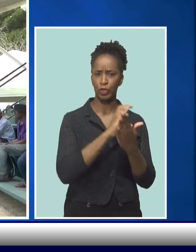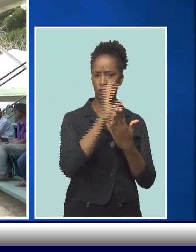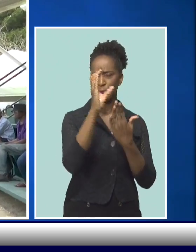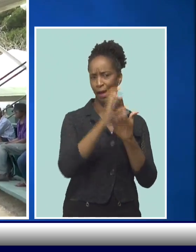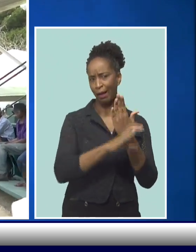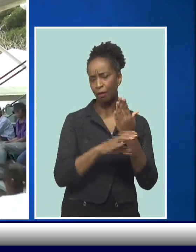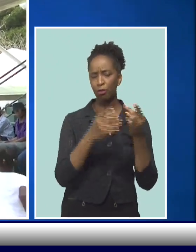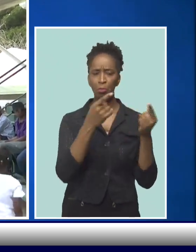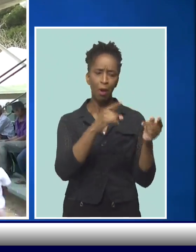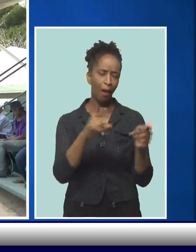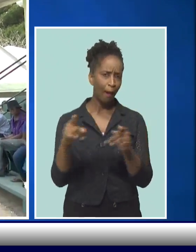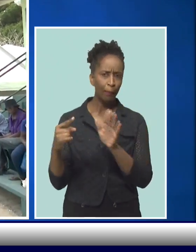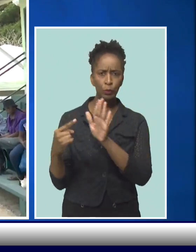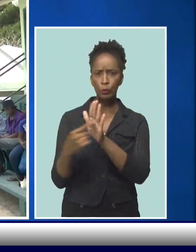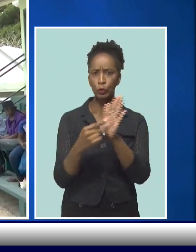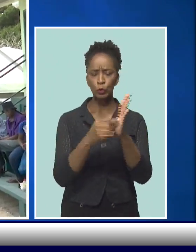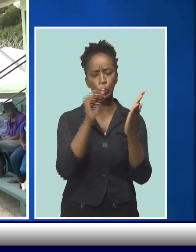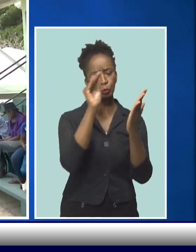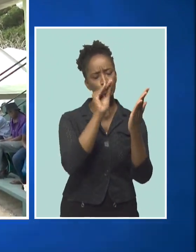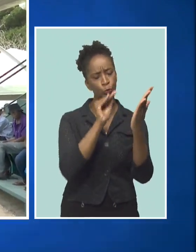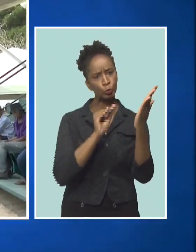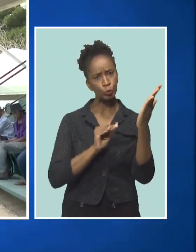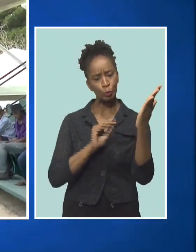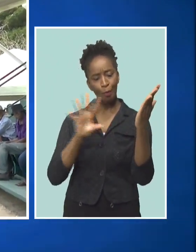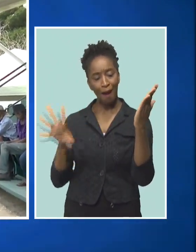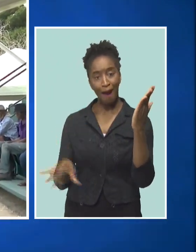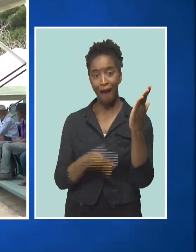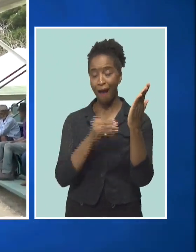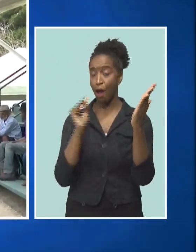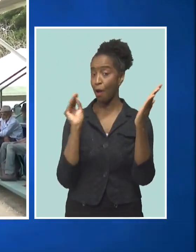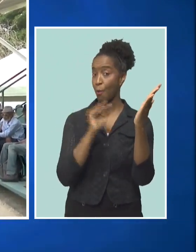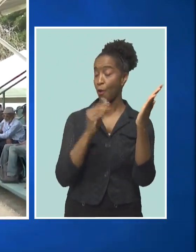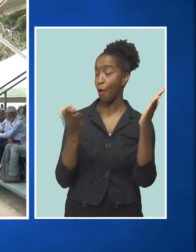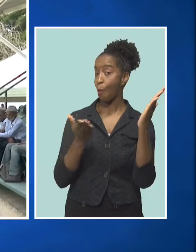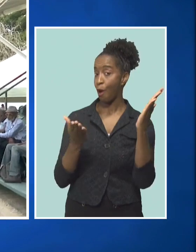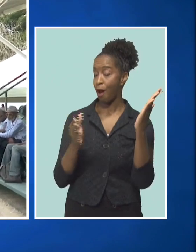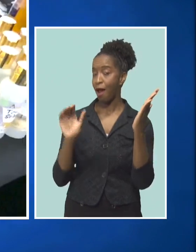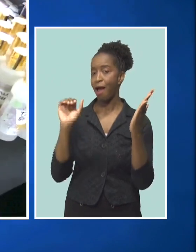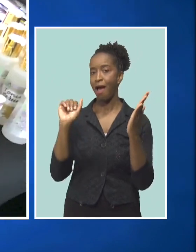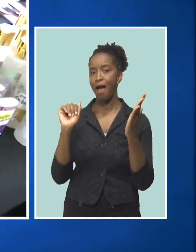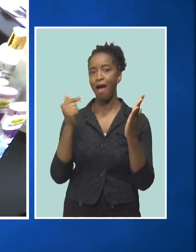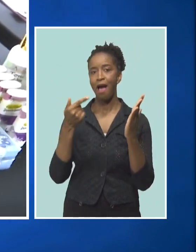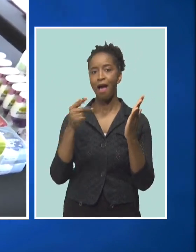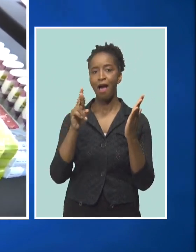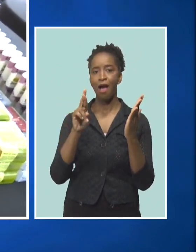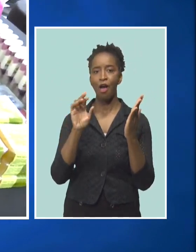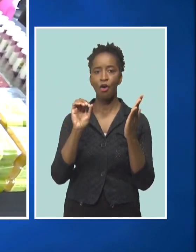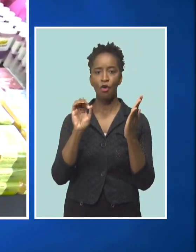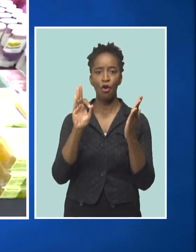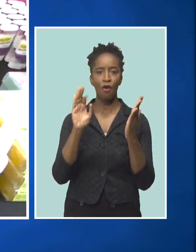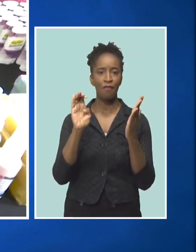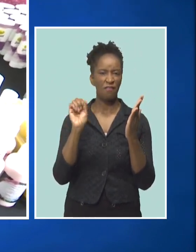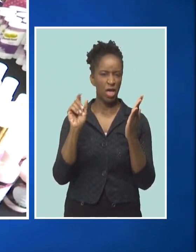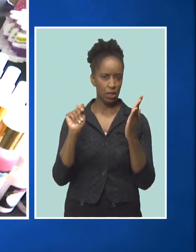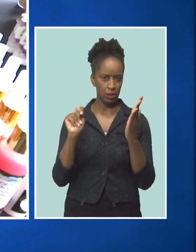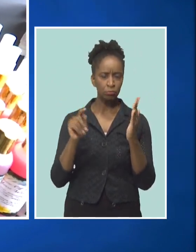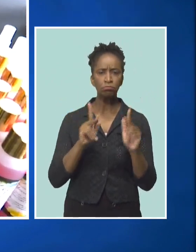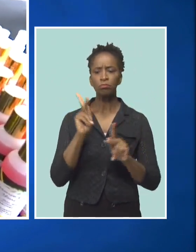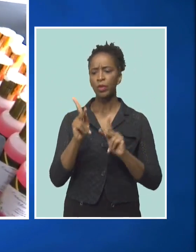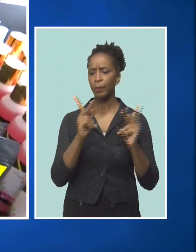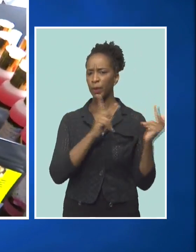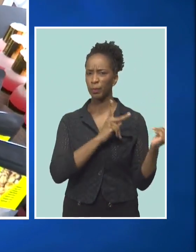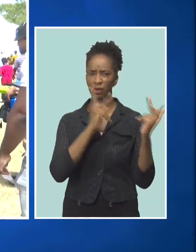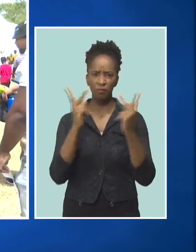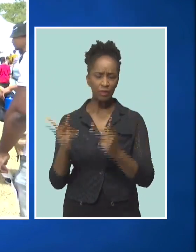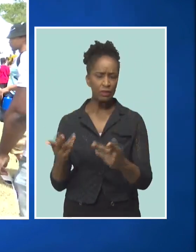the destination, a lot of them want to see the diversity within the country. AgroFest is one way of showing them that diversity. So that is